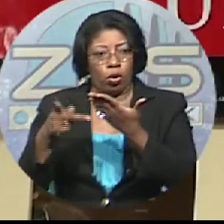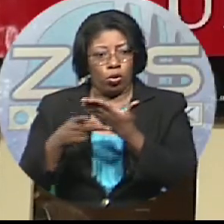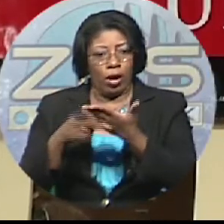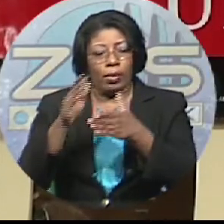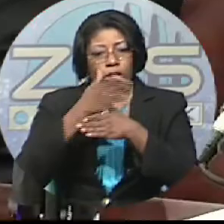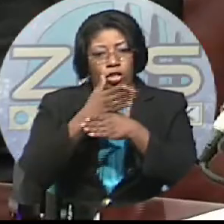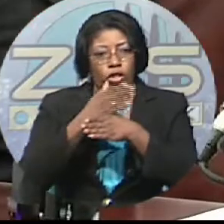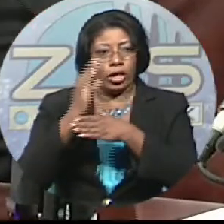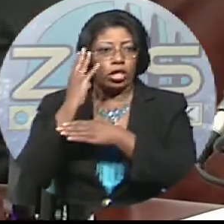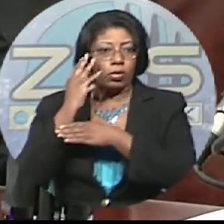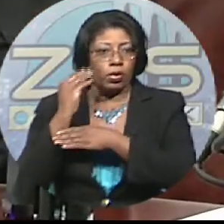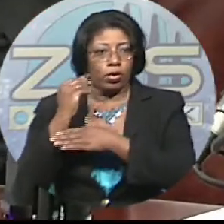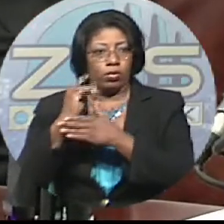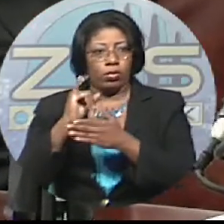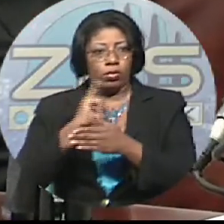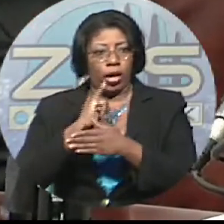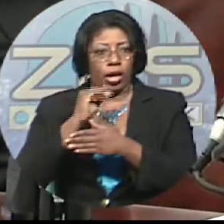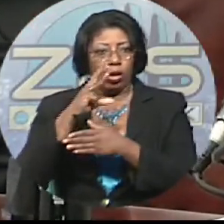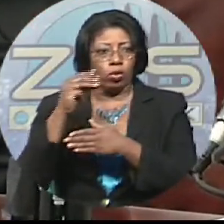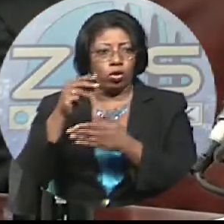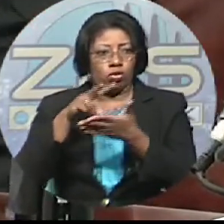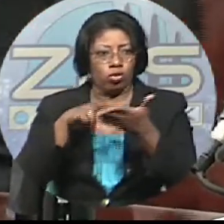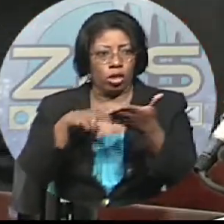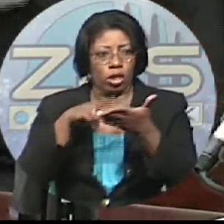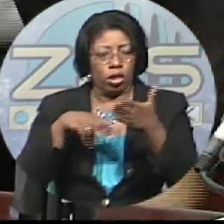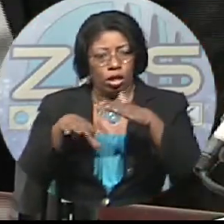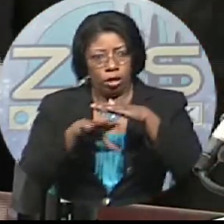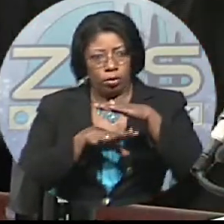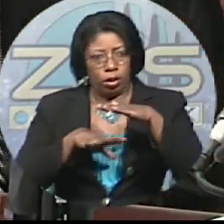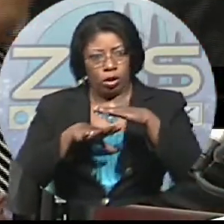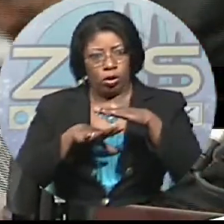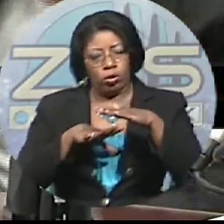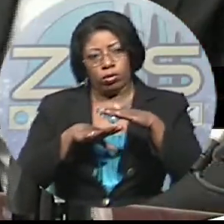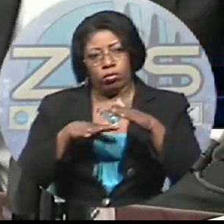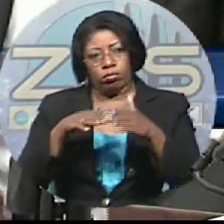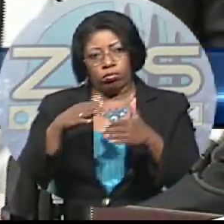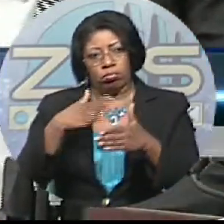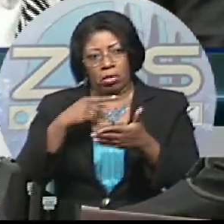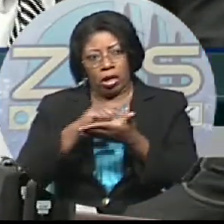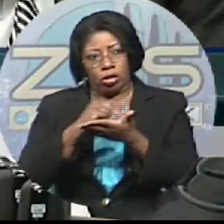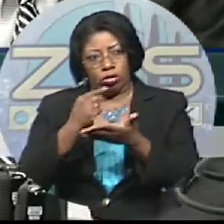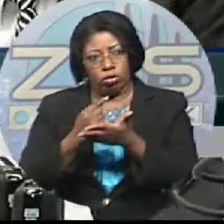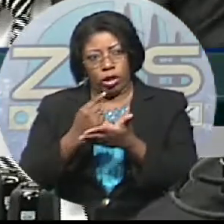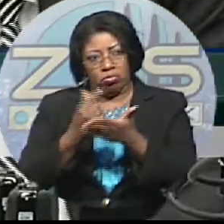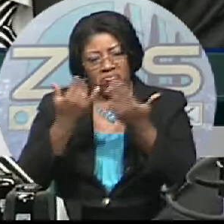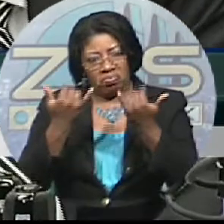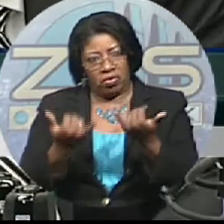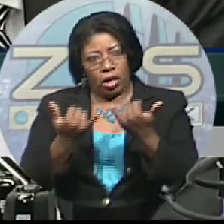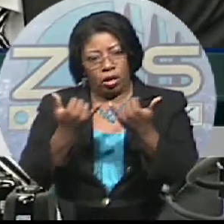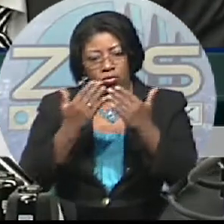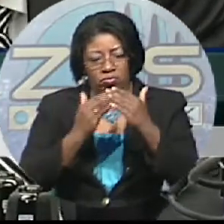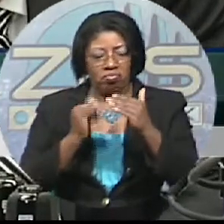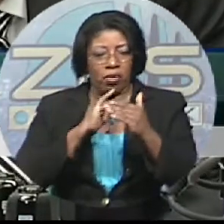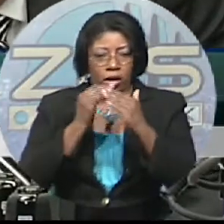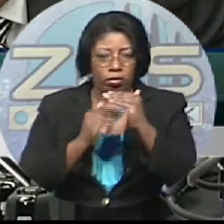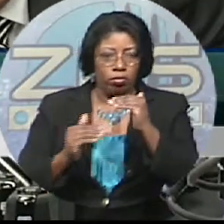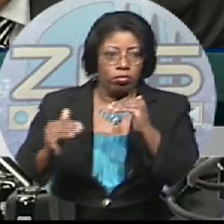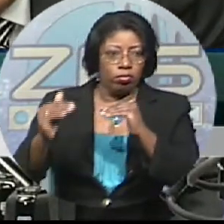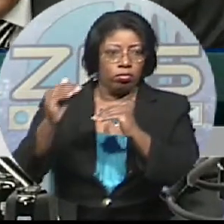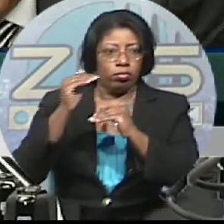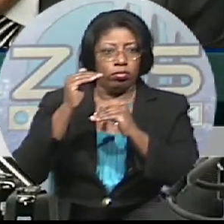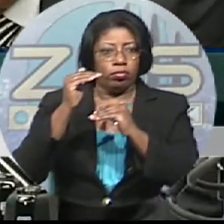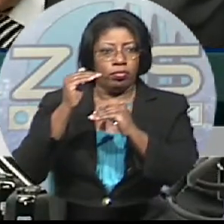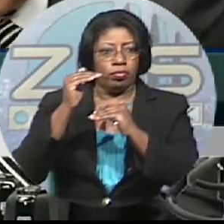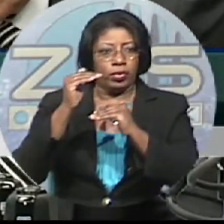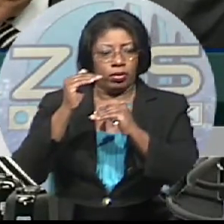shared his experience. I was reading below my grade, and now I've risen. I was